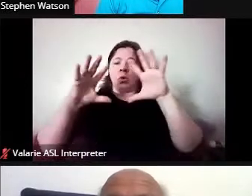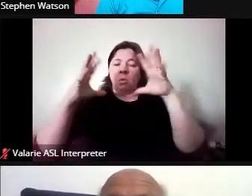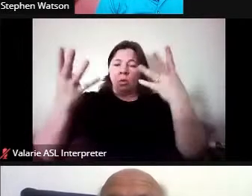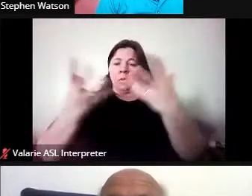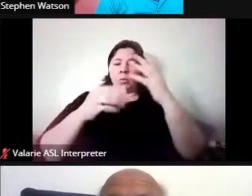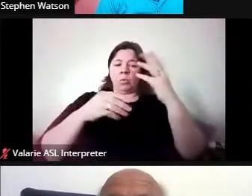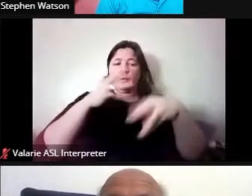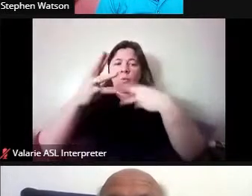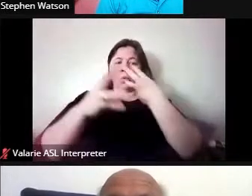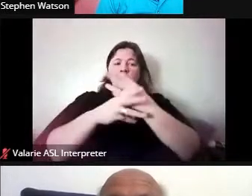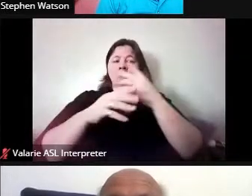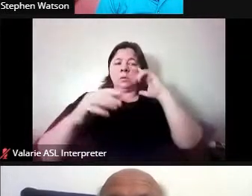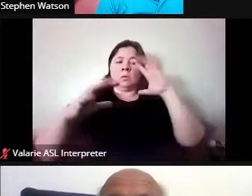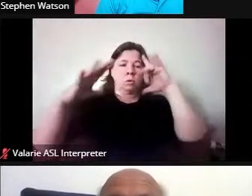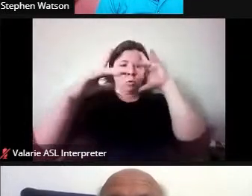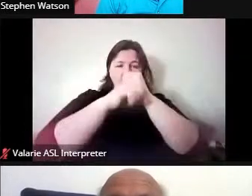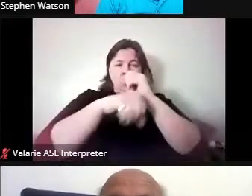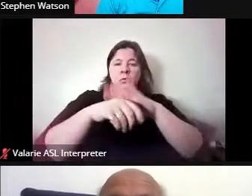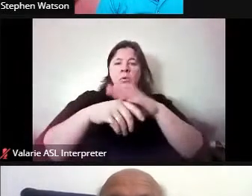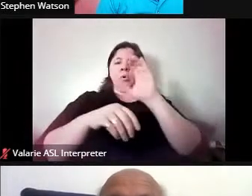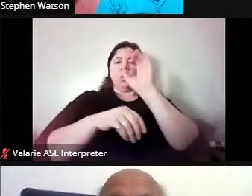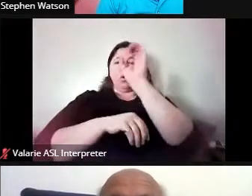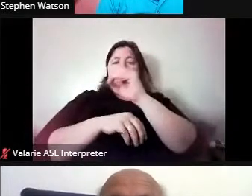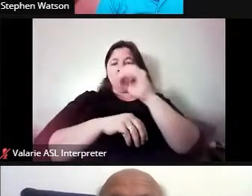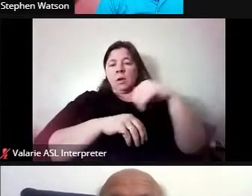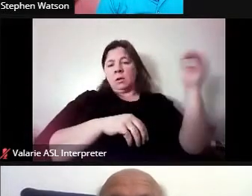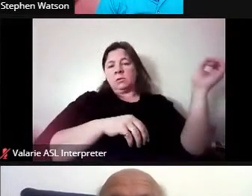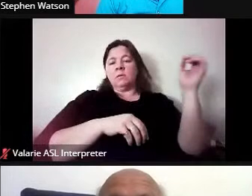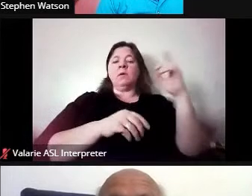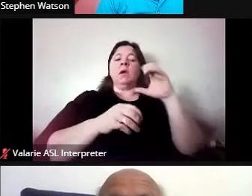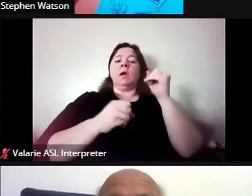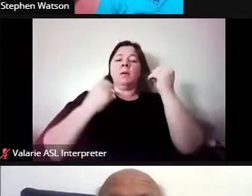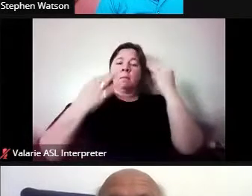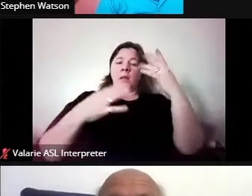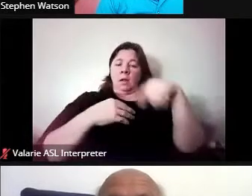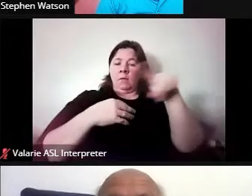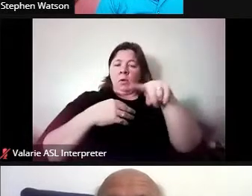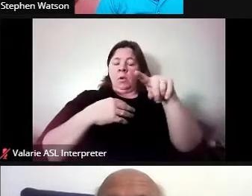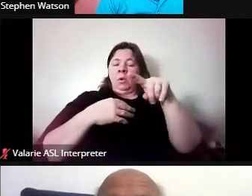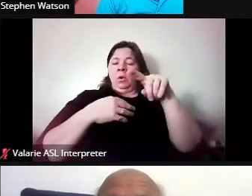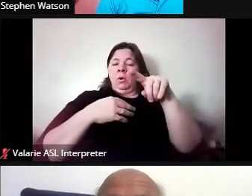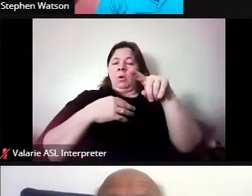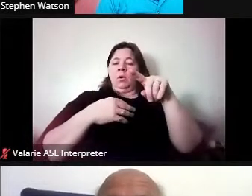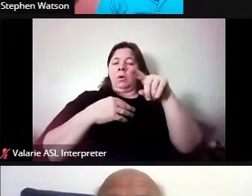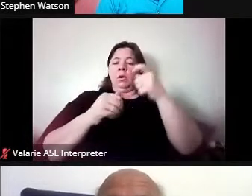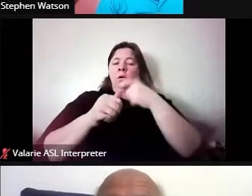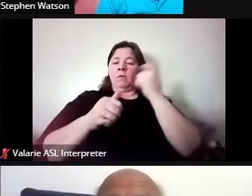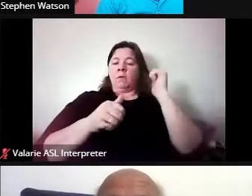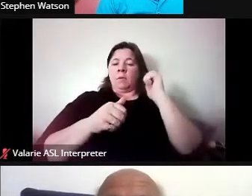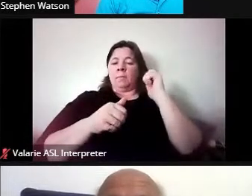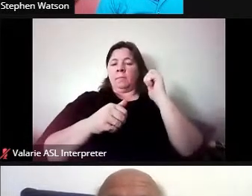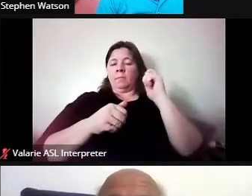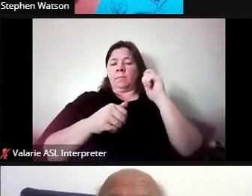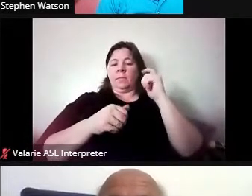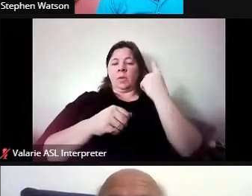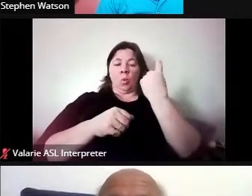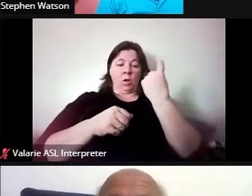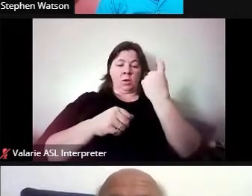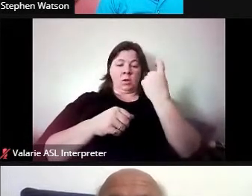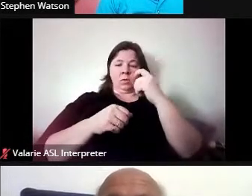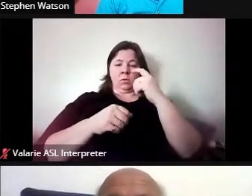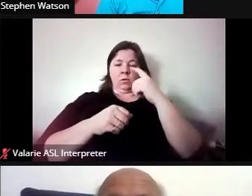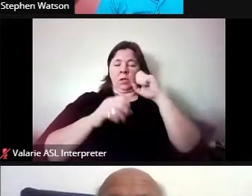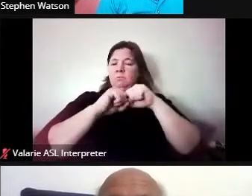world were getting attracted to Onpassive. And so this journey from at least from last 1 year has attracted